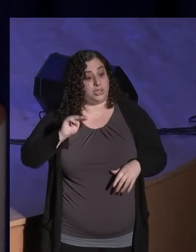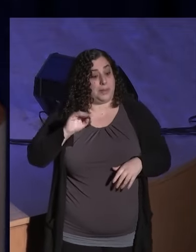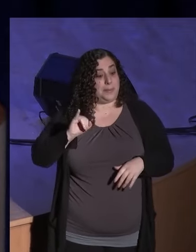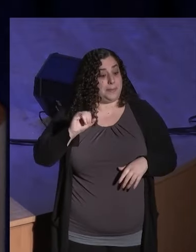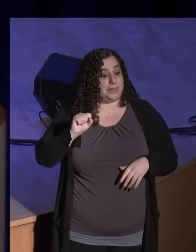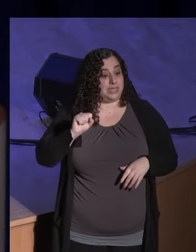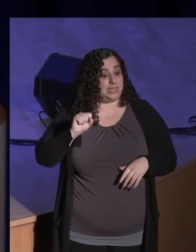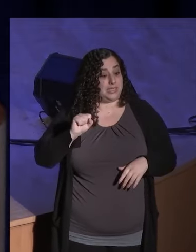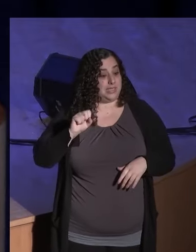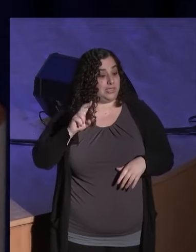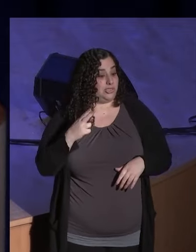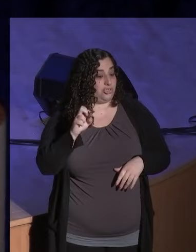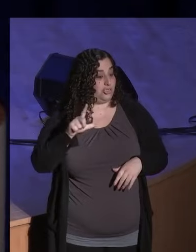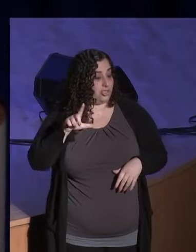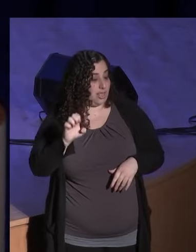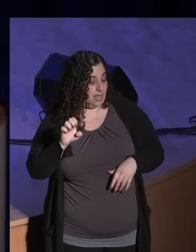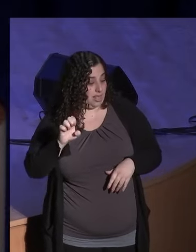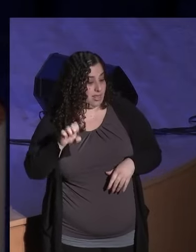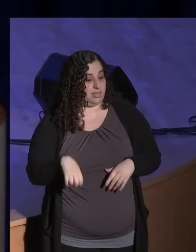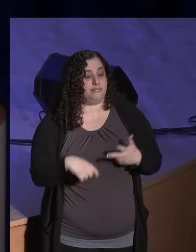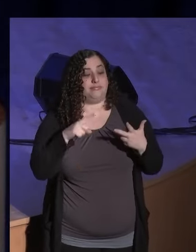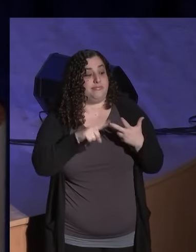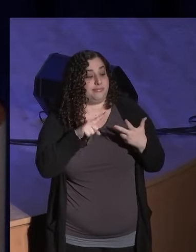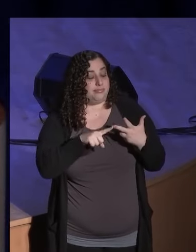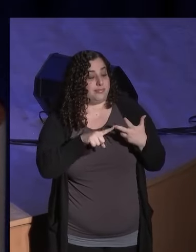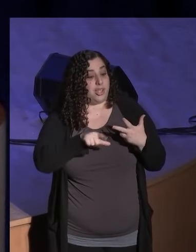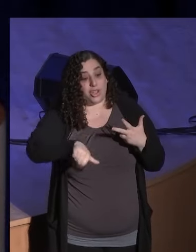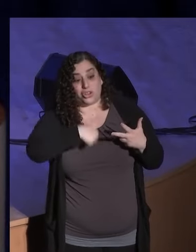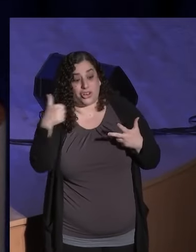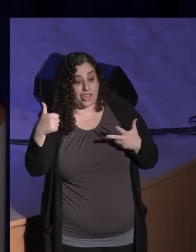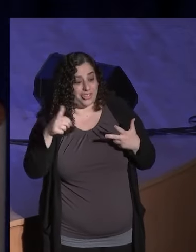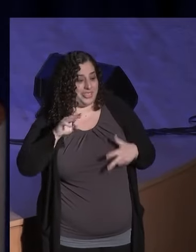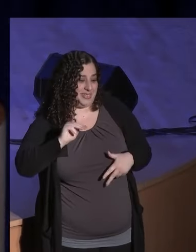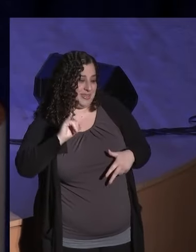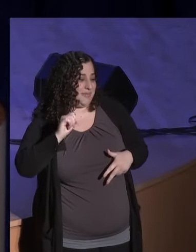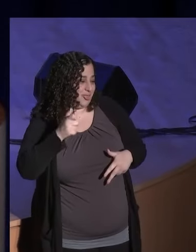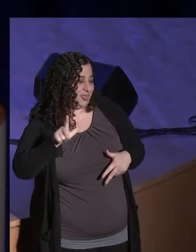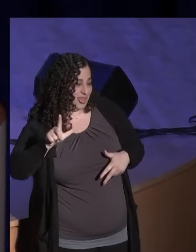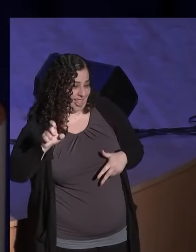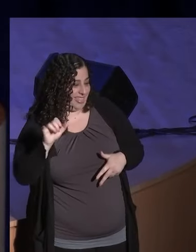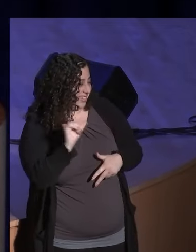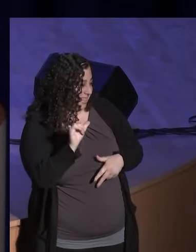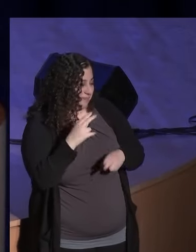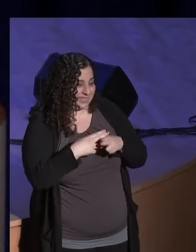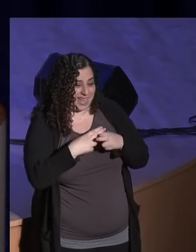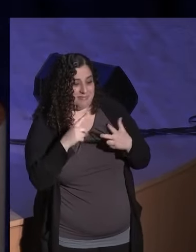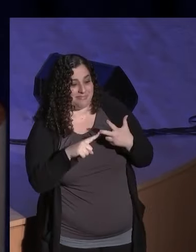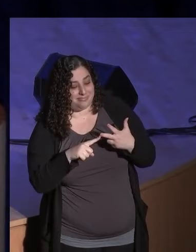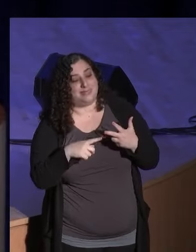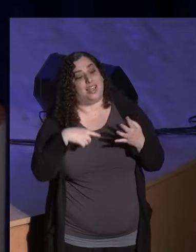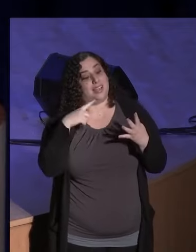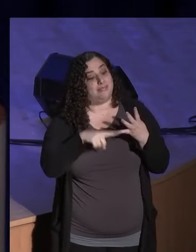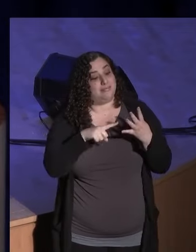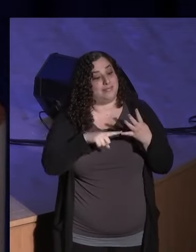associate director for museum research and scholarship, and Sean Turman, who is assistant director for programs. Let's please give them all a